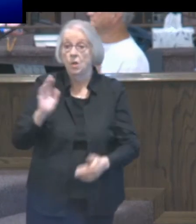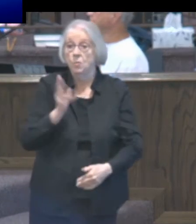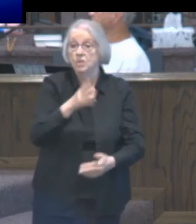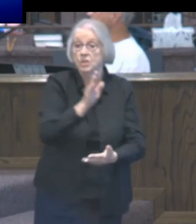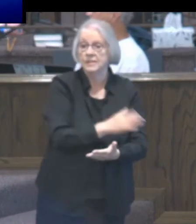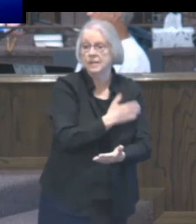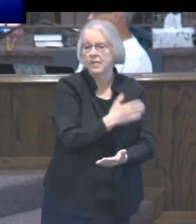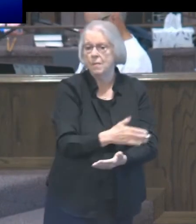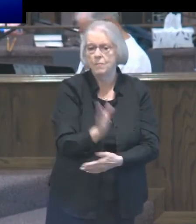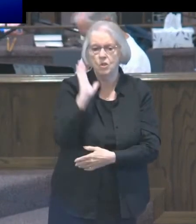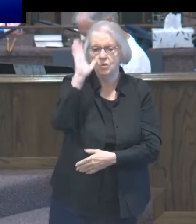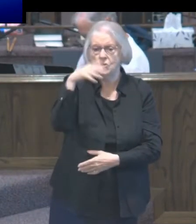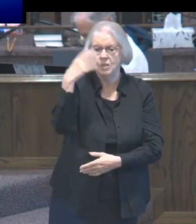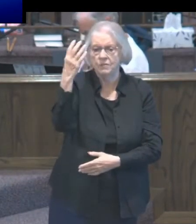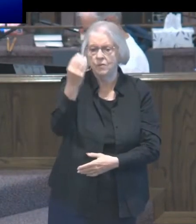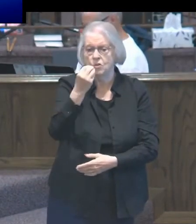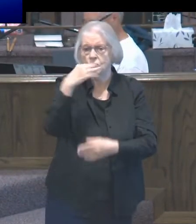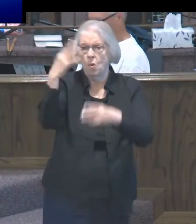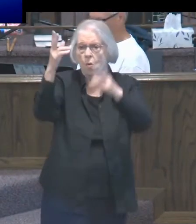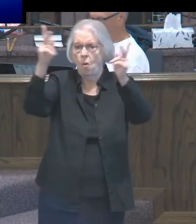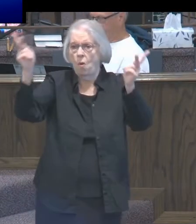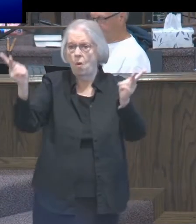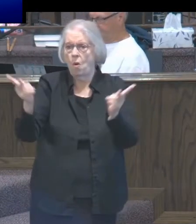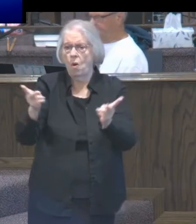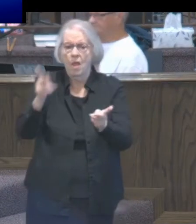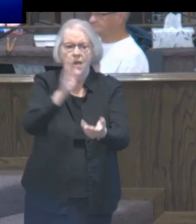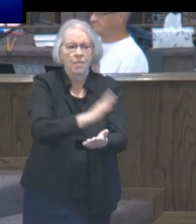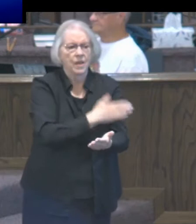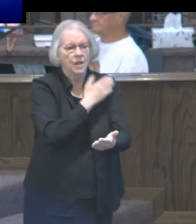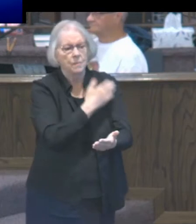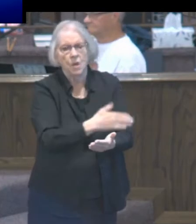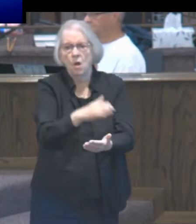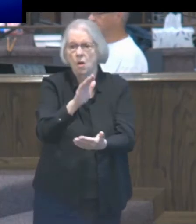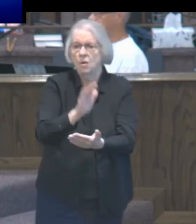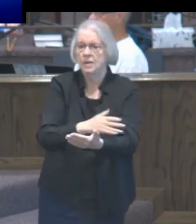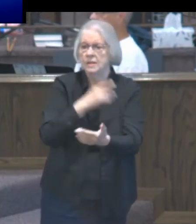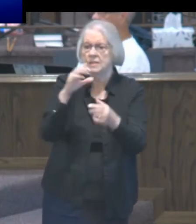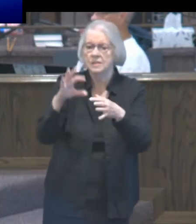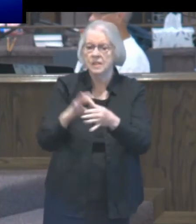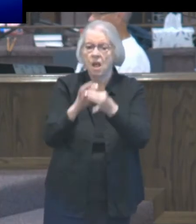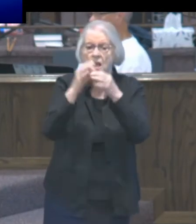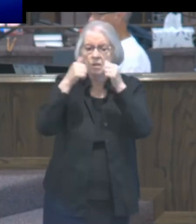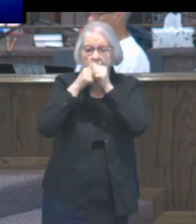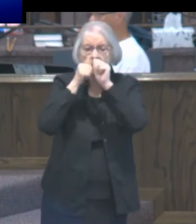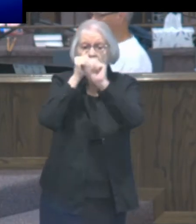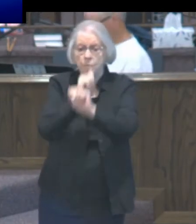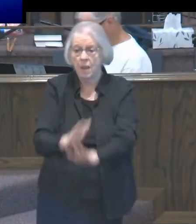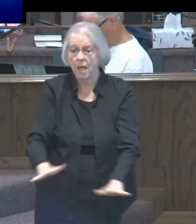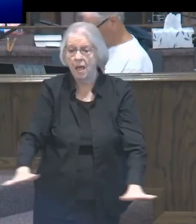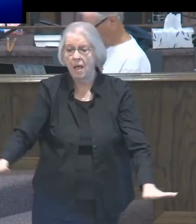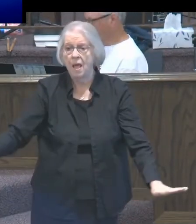shall sing on that beautiful shore the melodious songs of